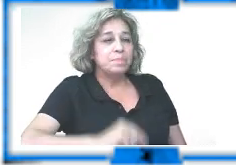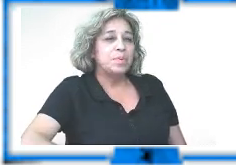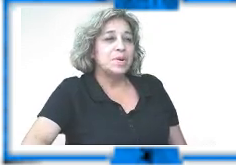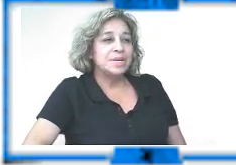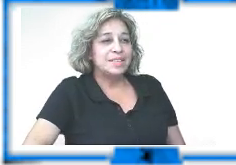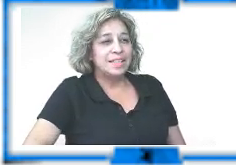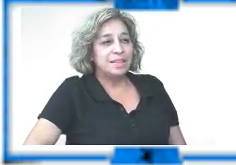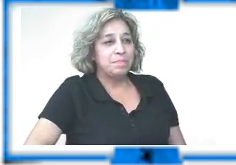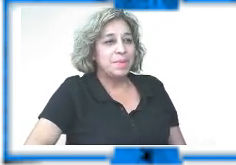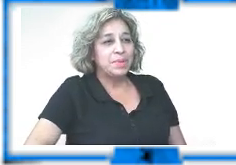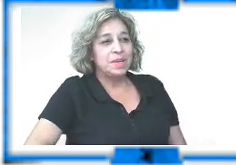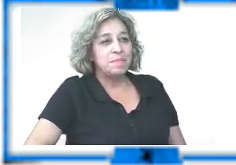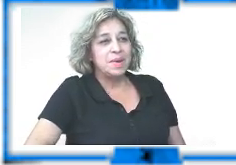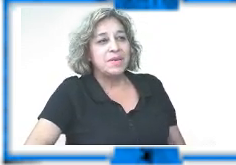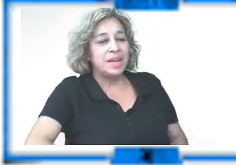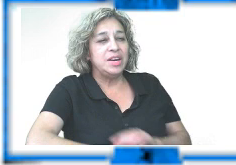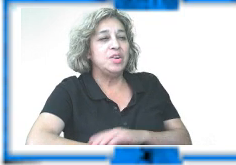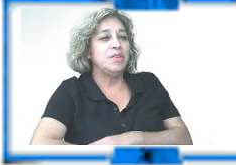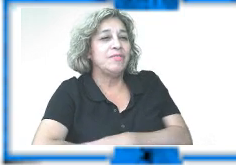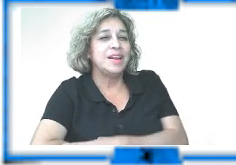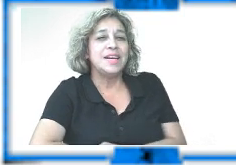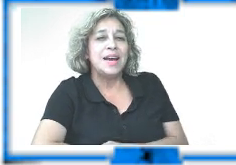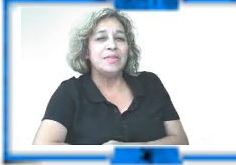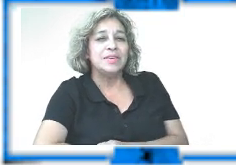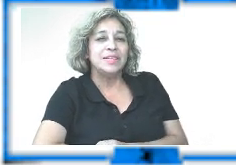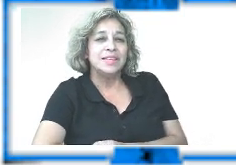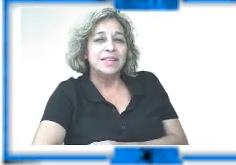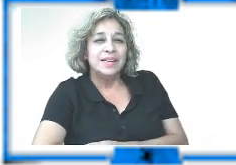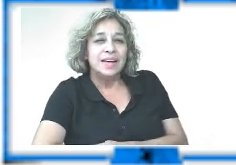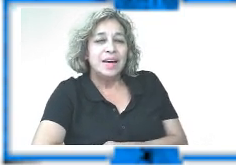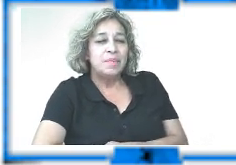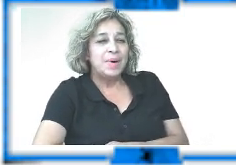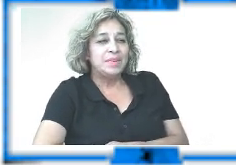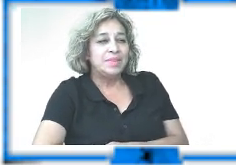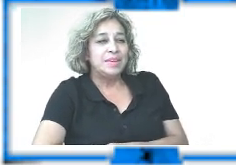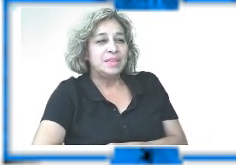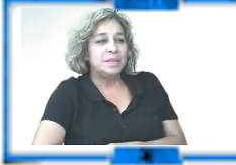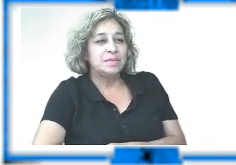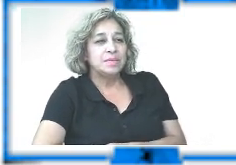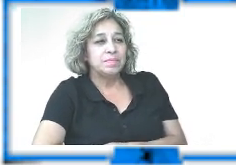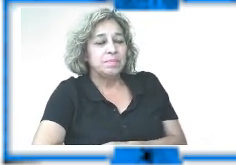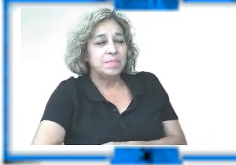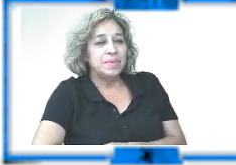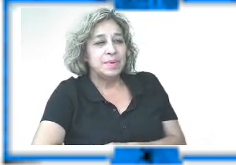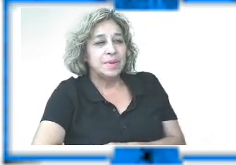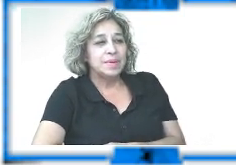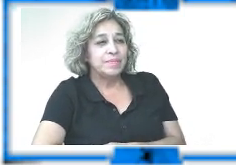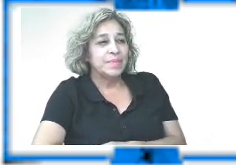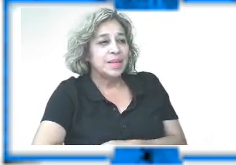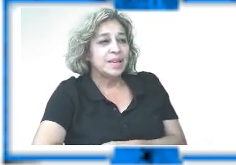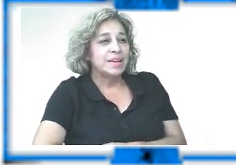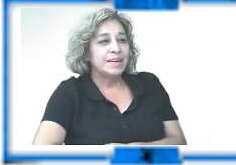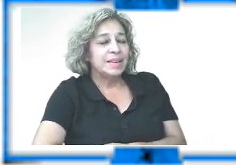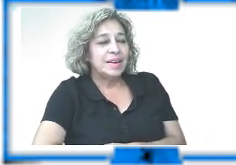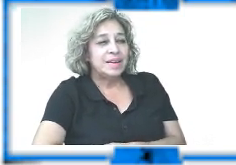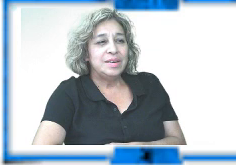It's important that people in America find out about this.